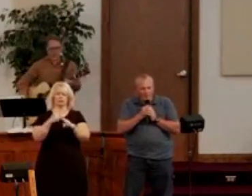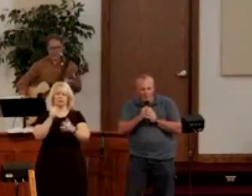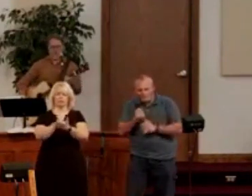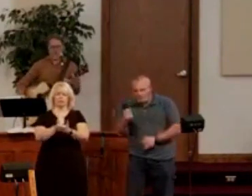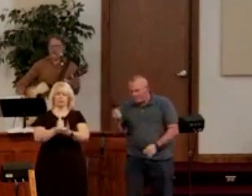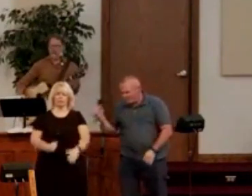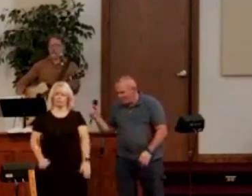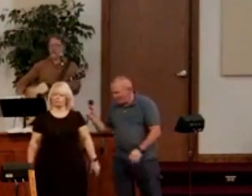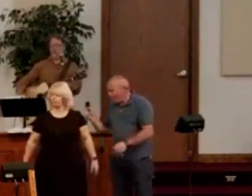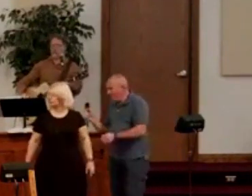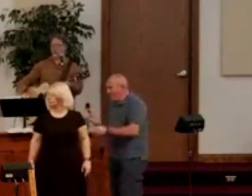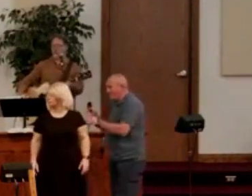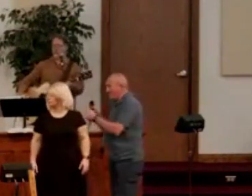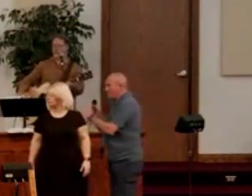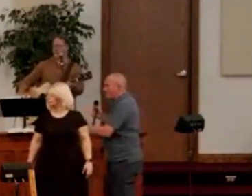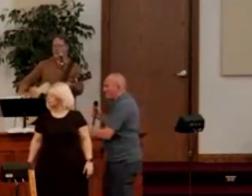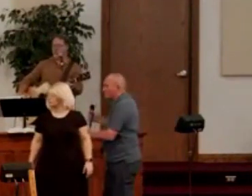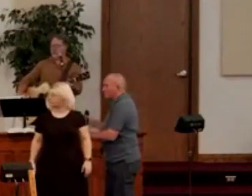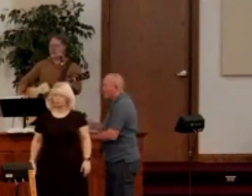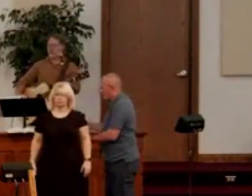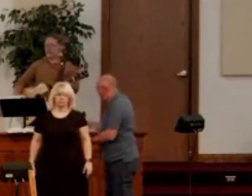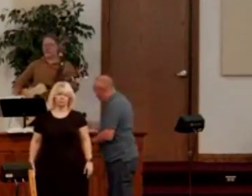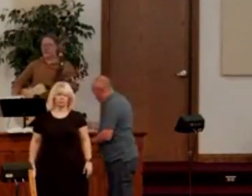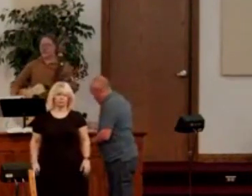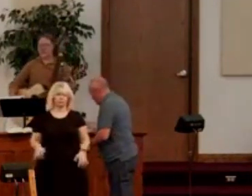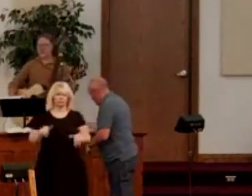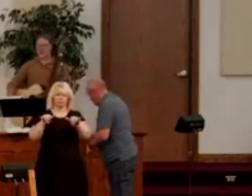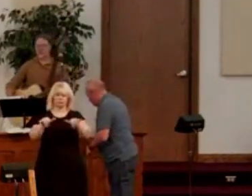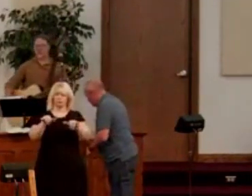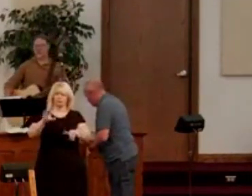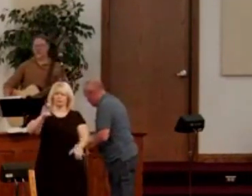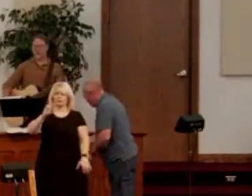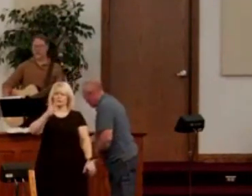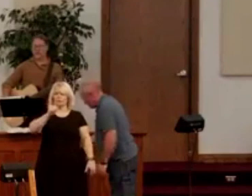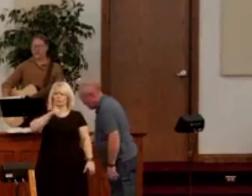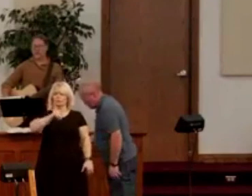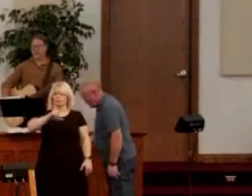Amen. Yes. Those of you stay in chapel, we're going